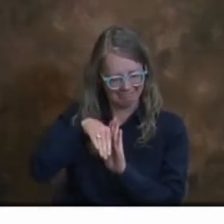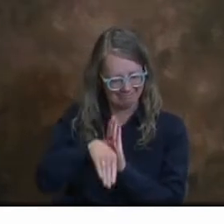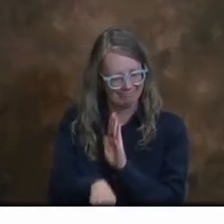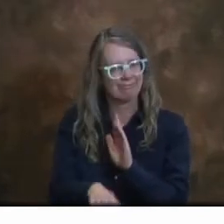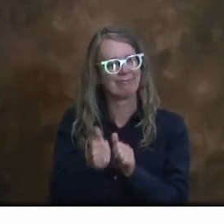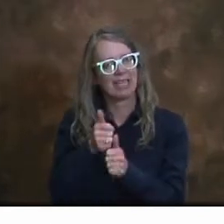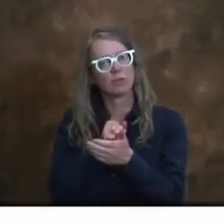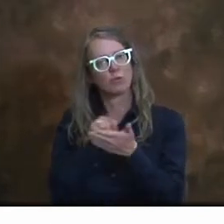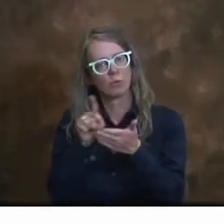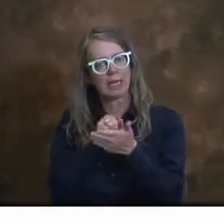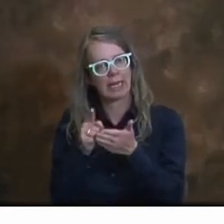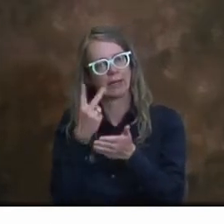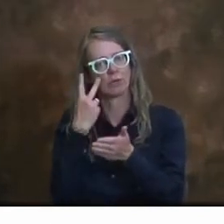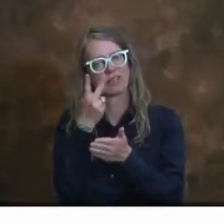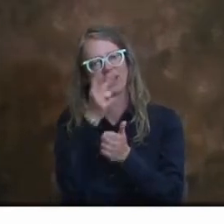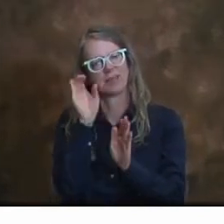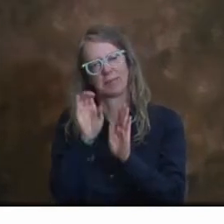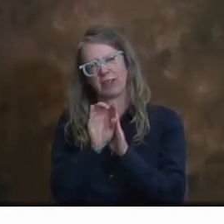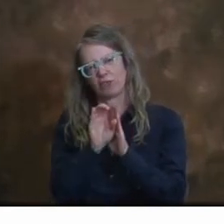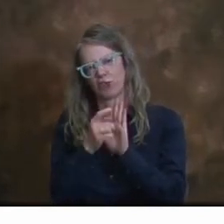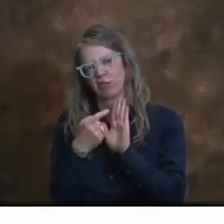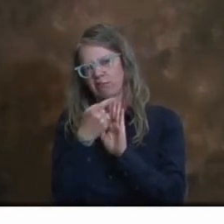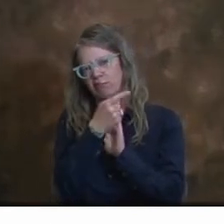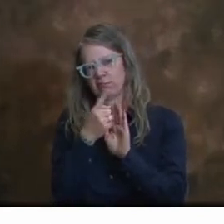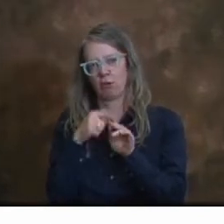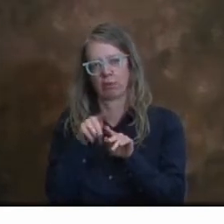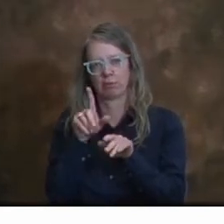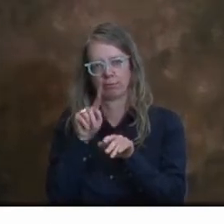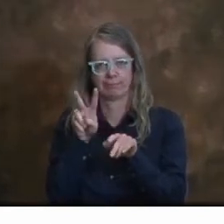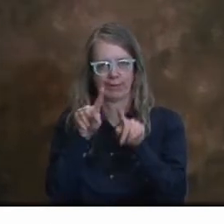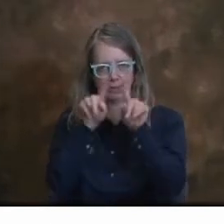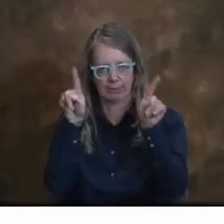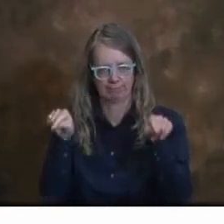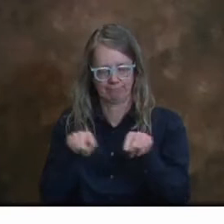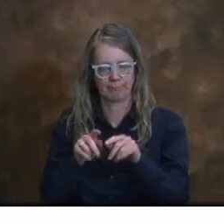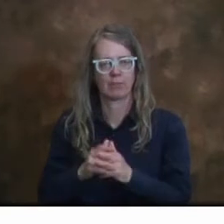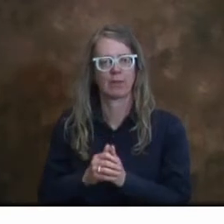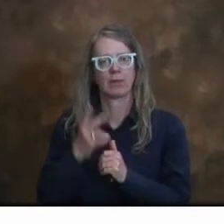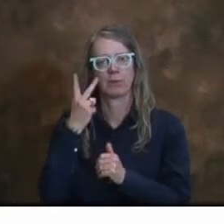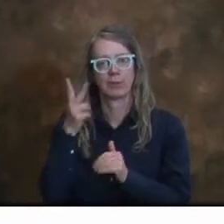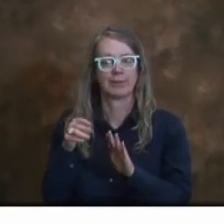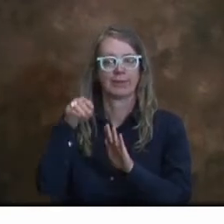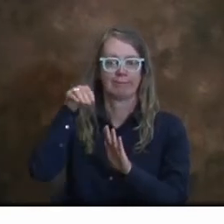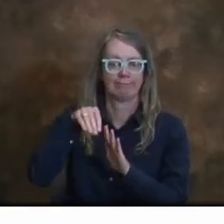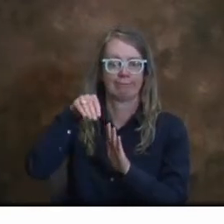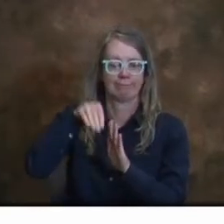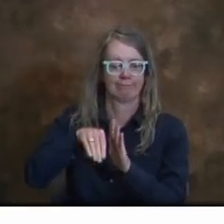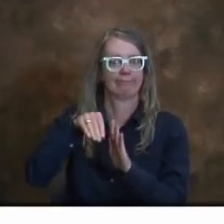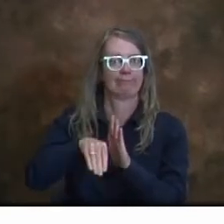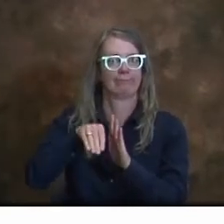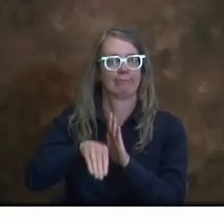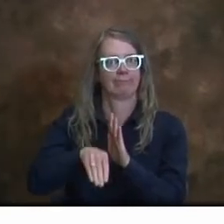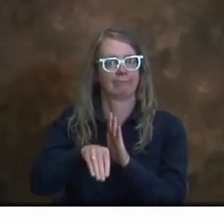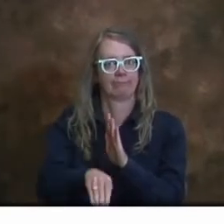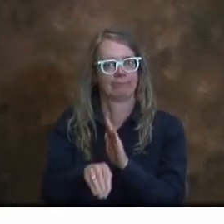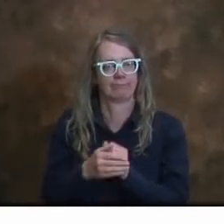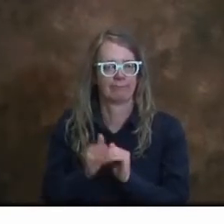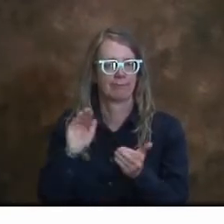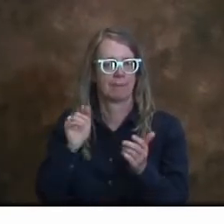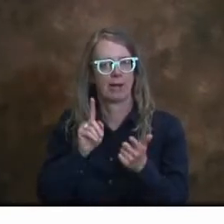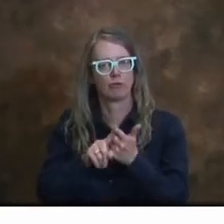You can see that on your screen, on your TV screens, that we've seen a marked decrease from the